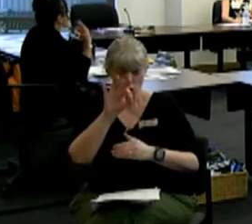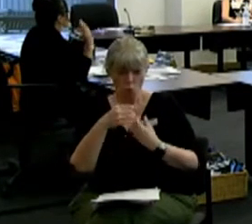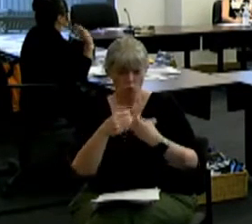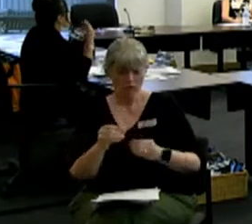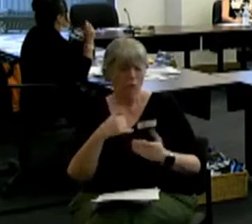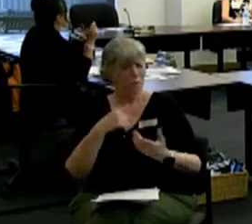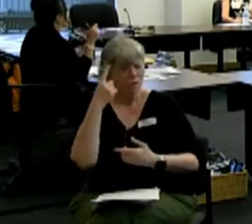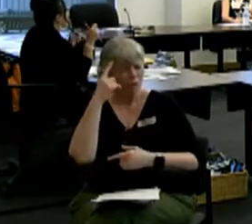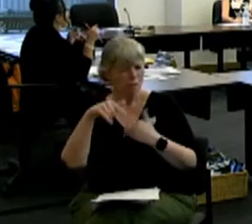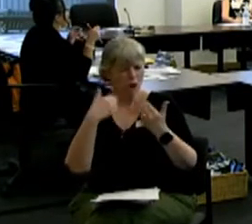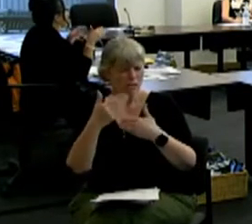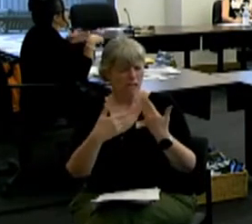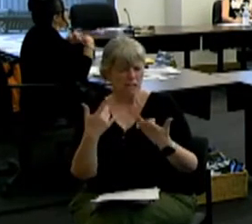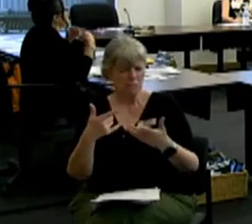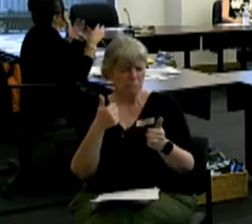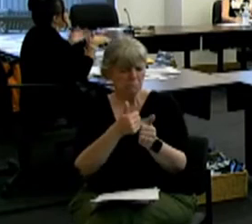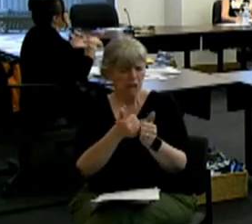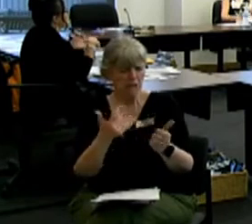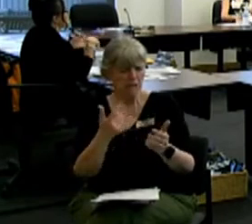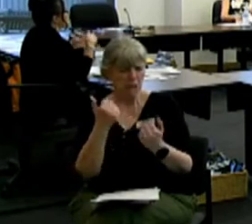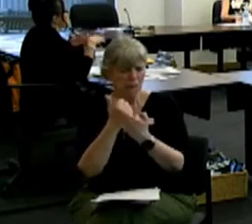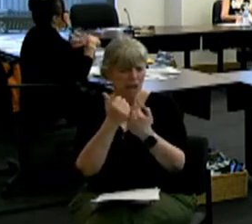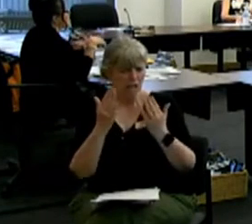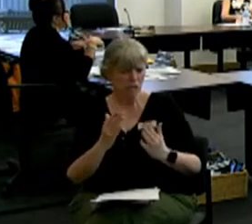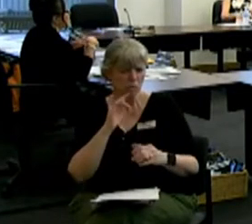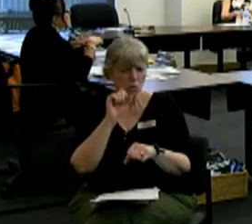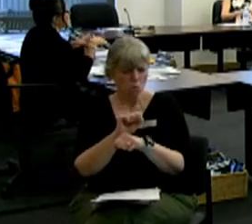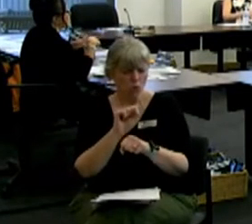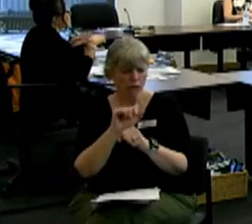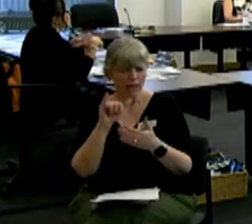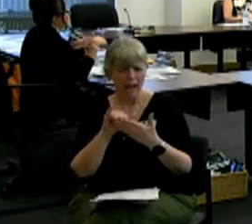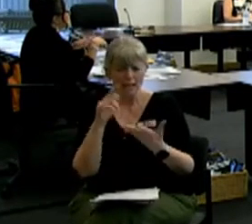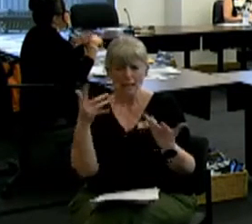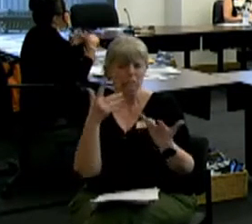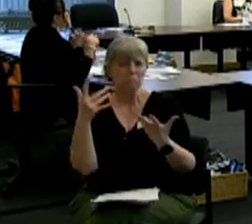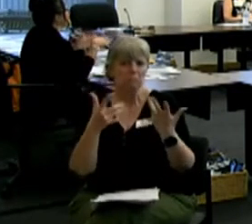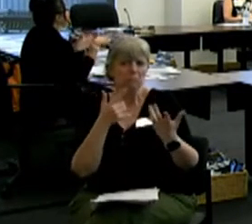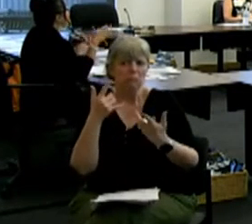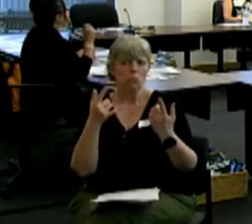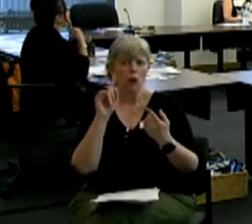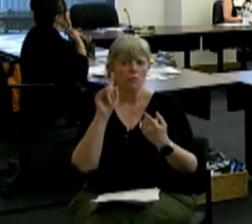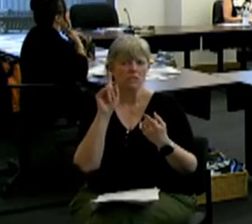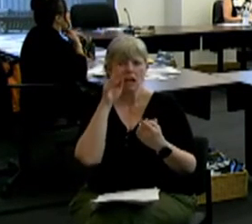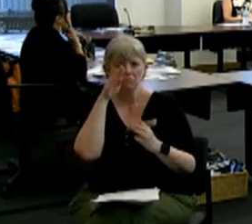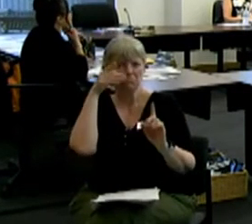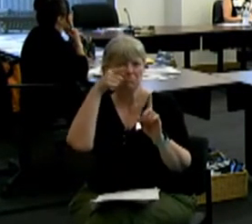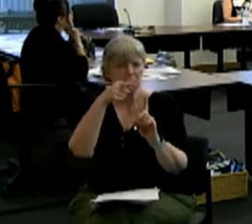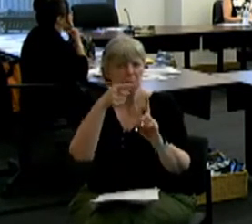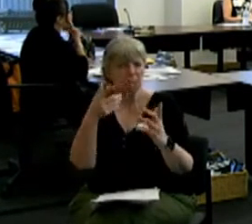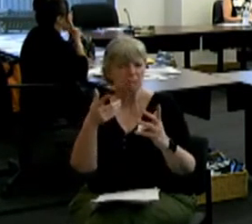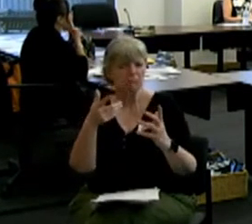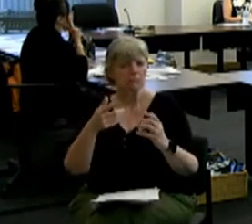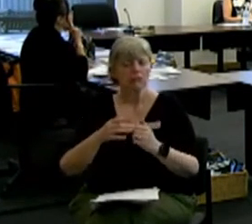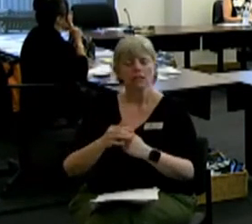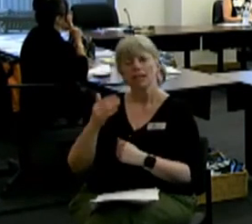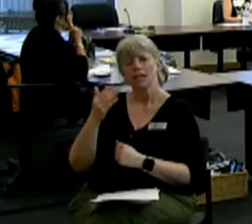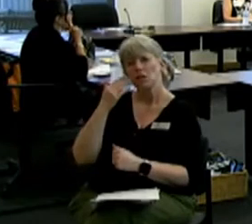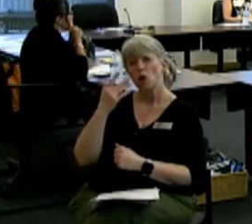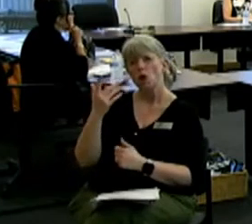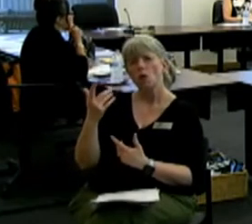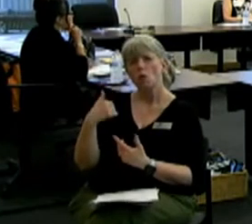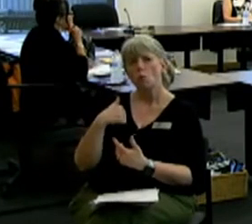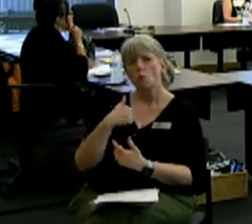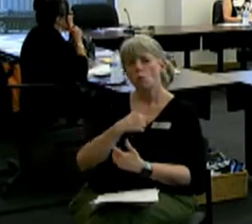What was the thought process behind the ambassadors that were going to be working at this? Like where was that going? What was that for? You know what,